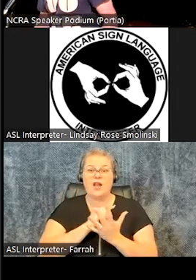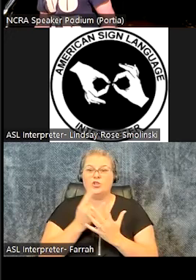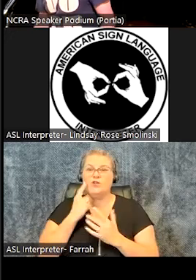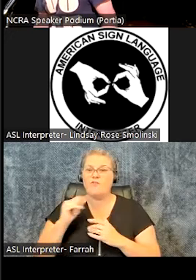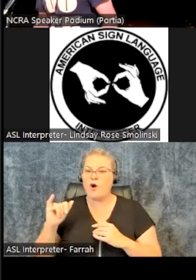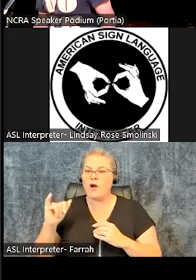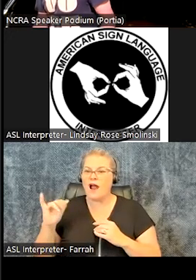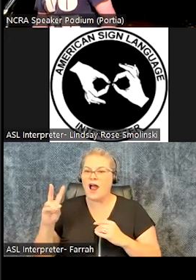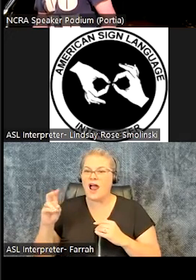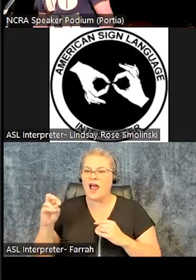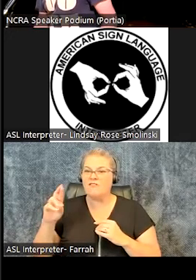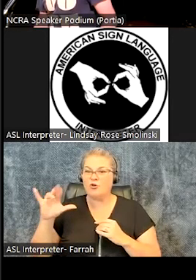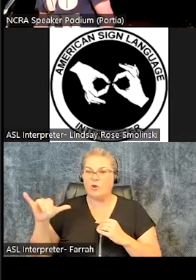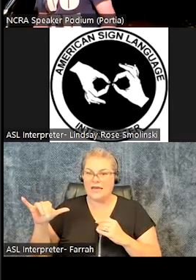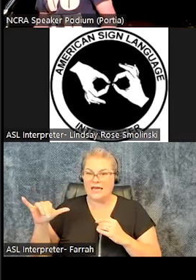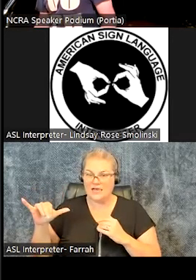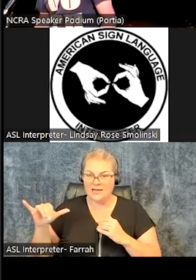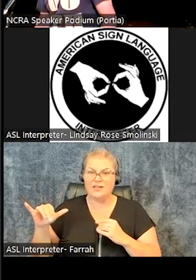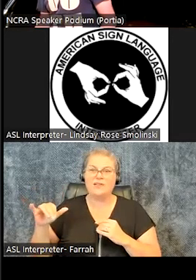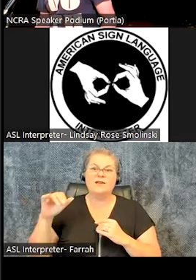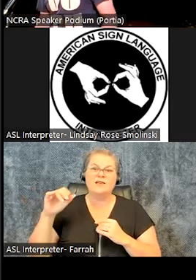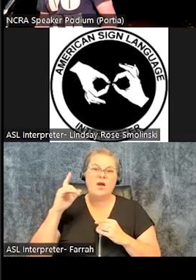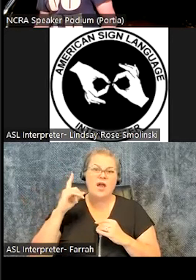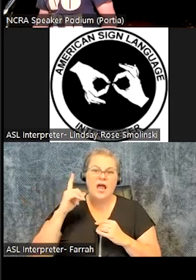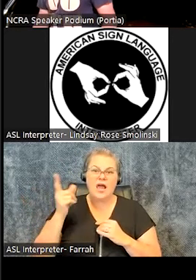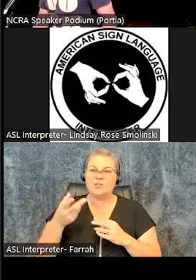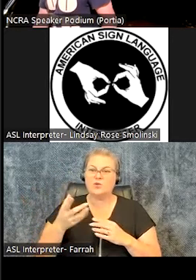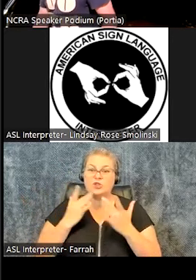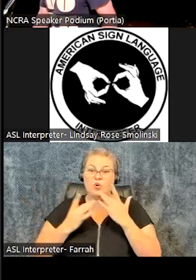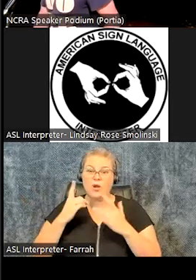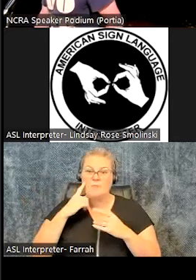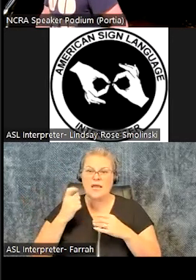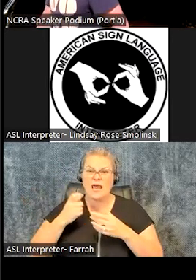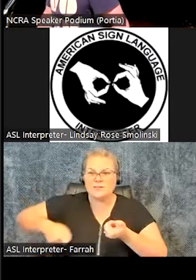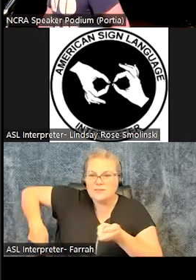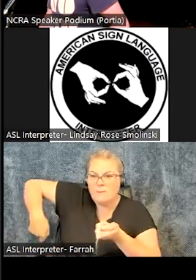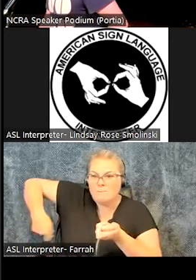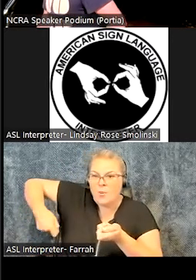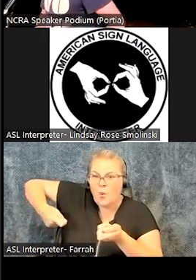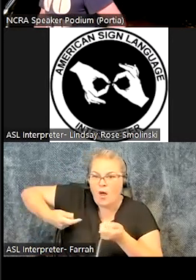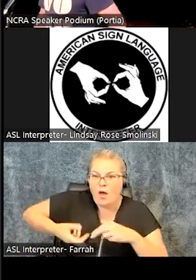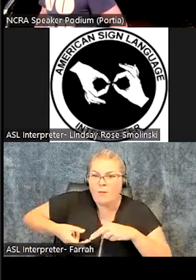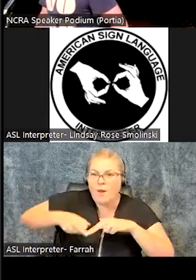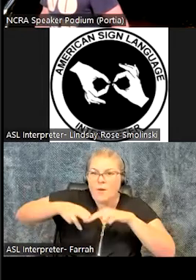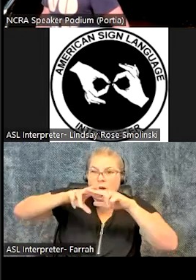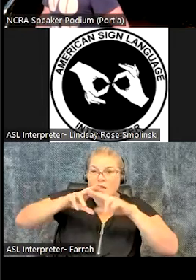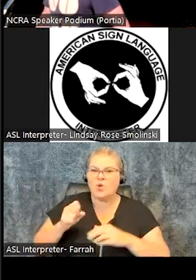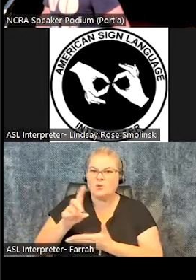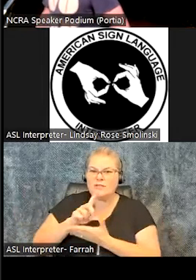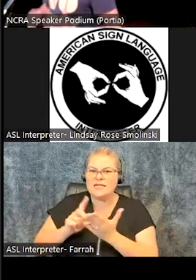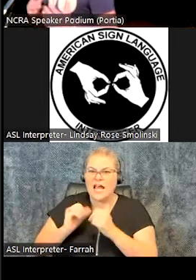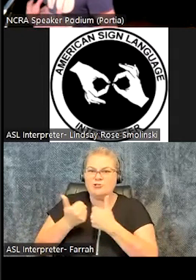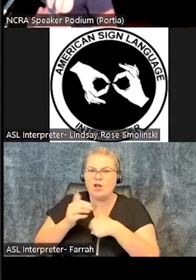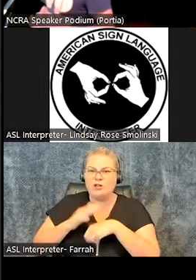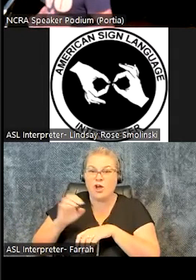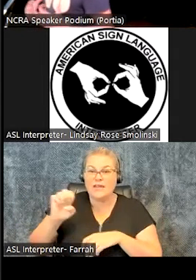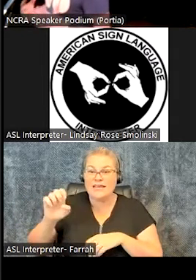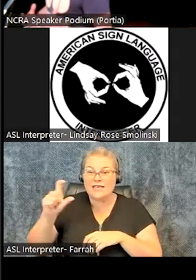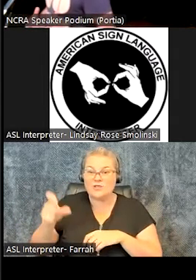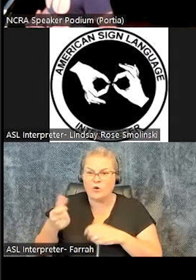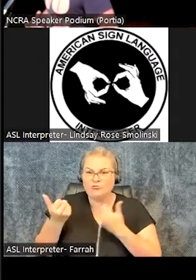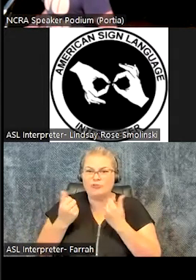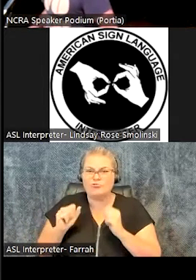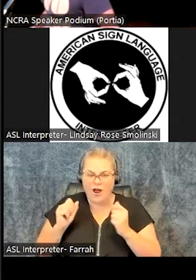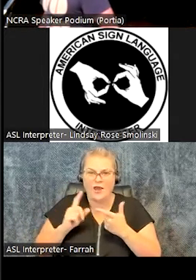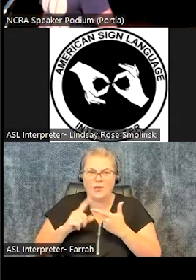big shortage because billiards was on the rise. And so there was a design challenge on the East Coast to try to